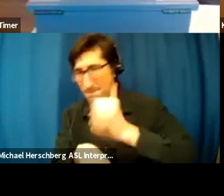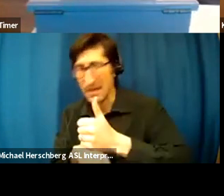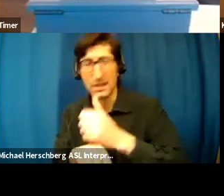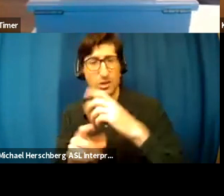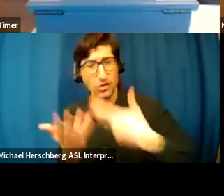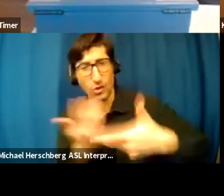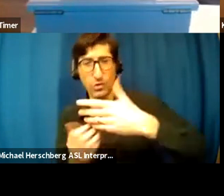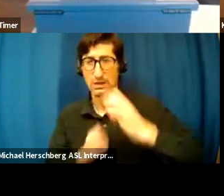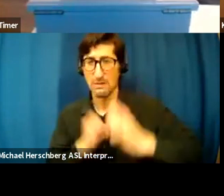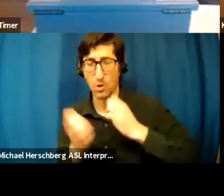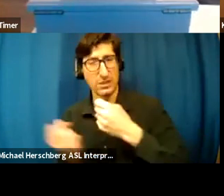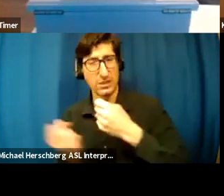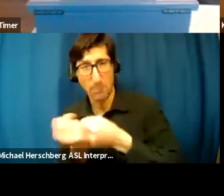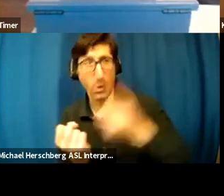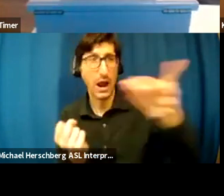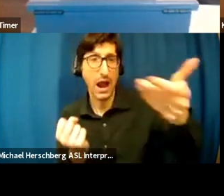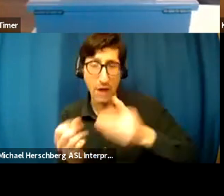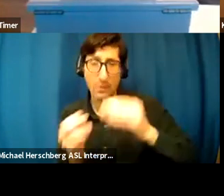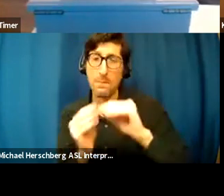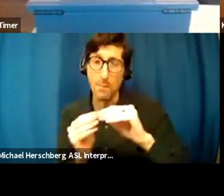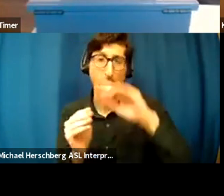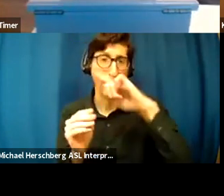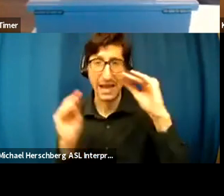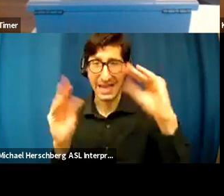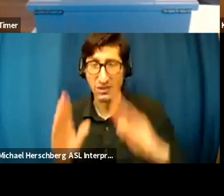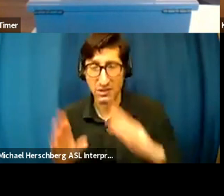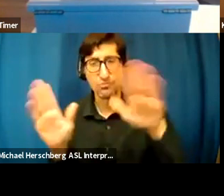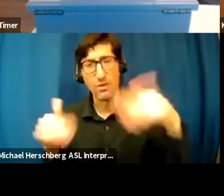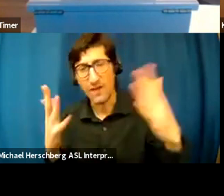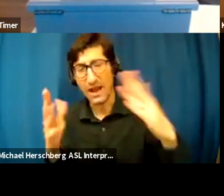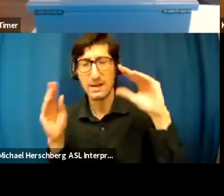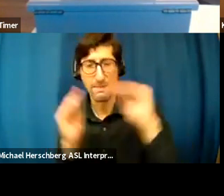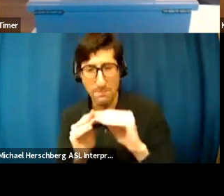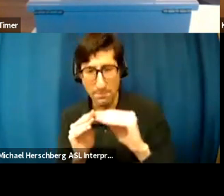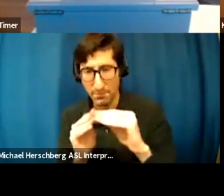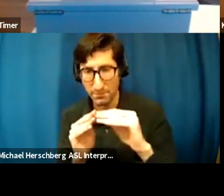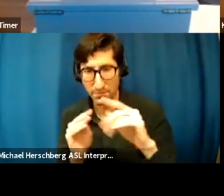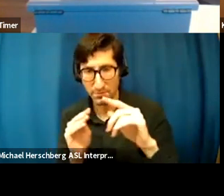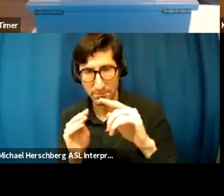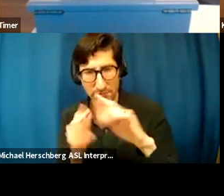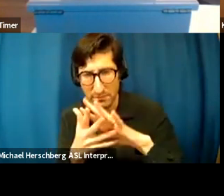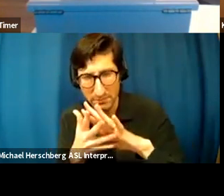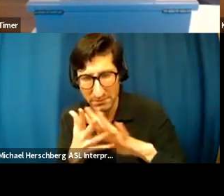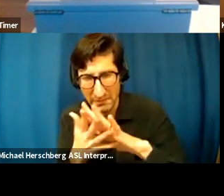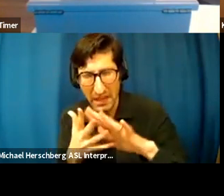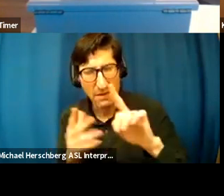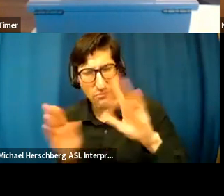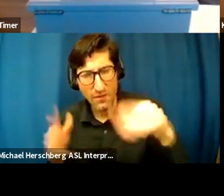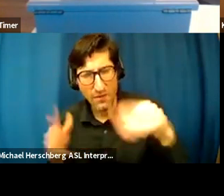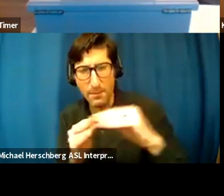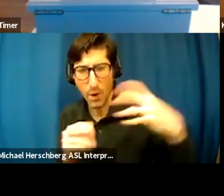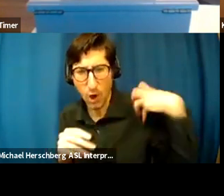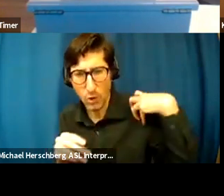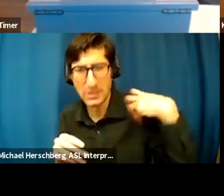hiring more Black educators, as a student stated, providing high quality job embedded professional development, ongoing coaching, and ensuring